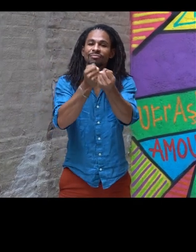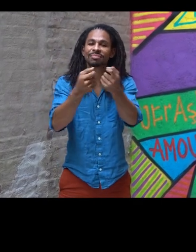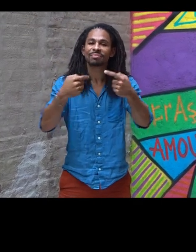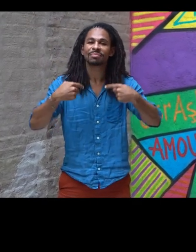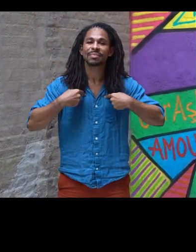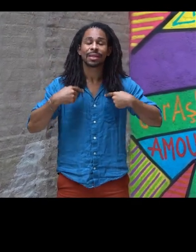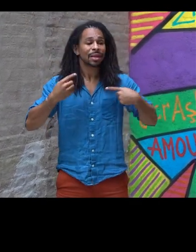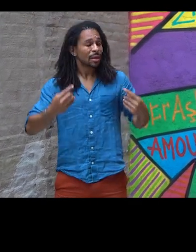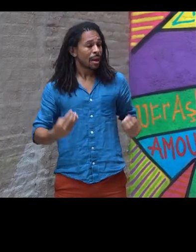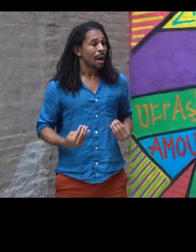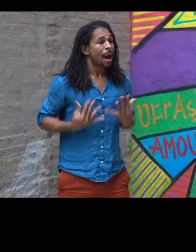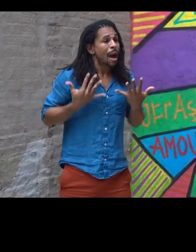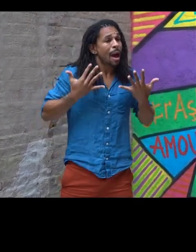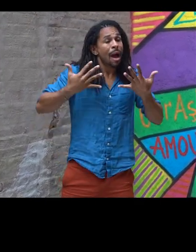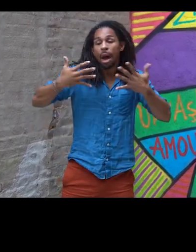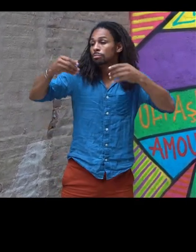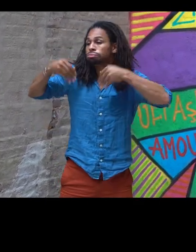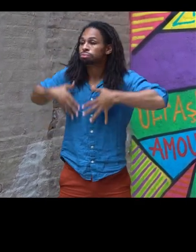you got me high or